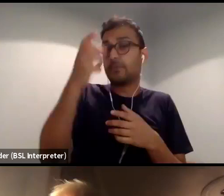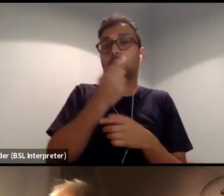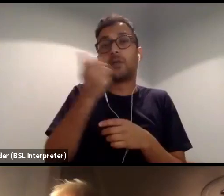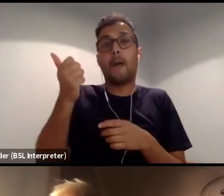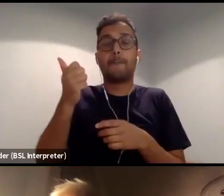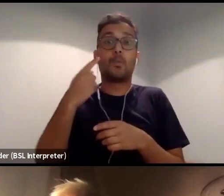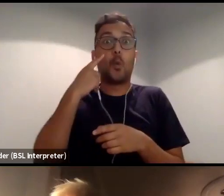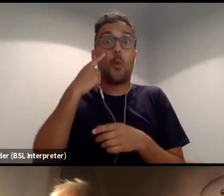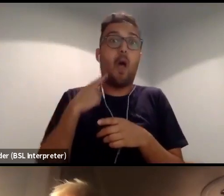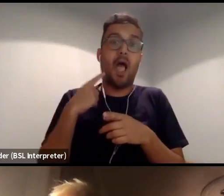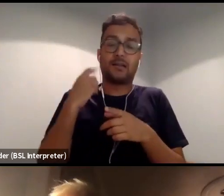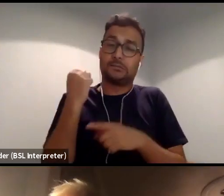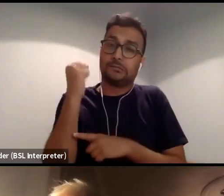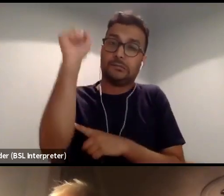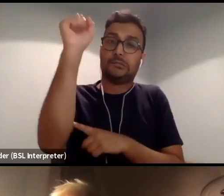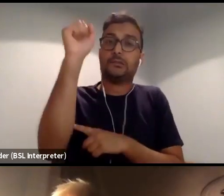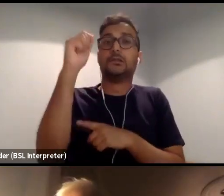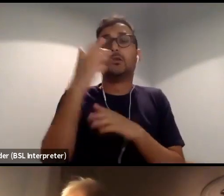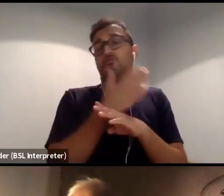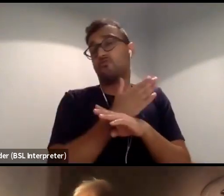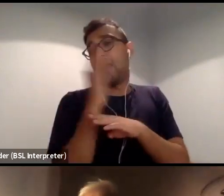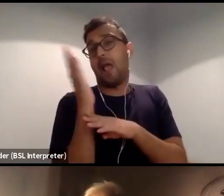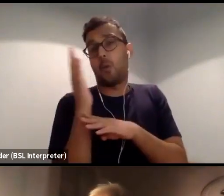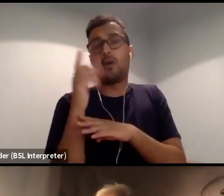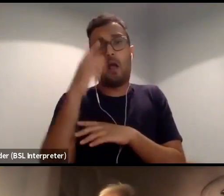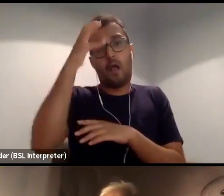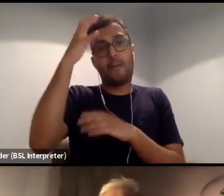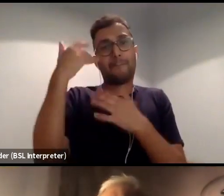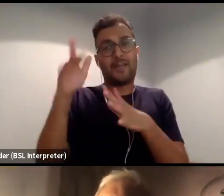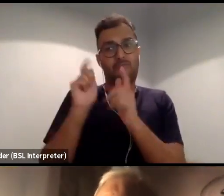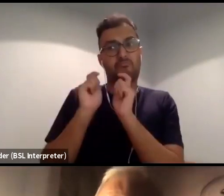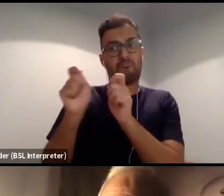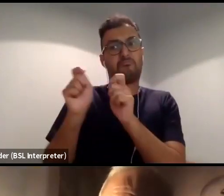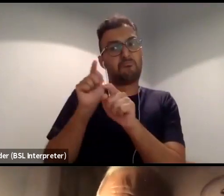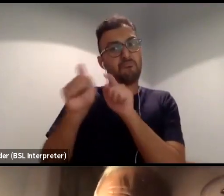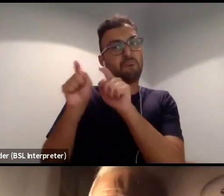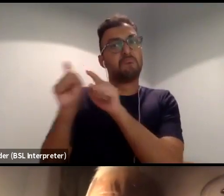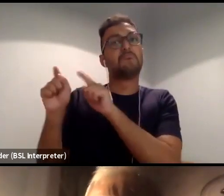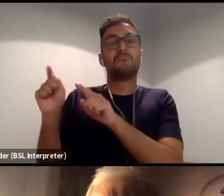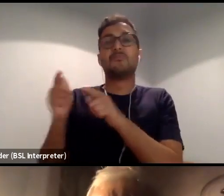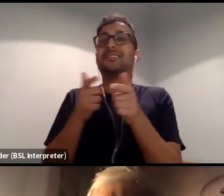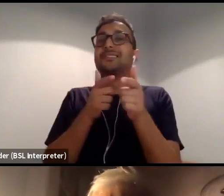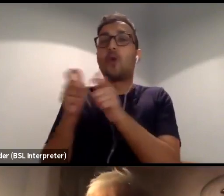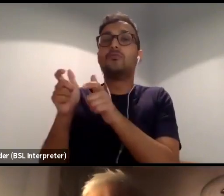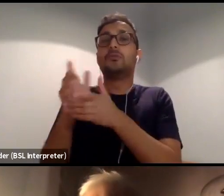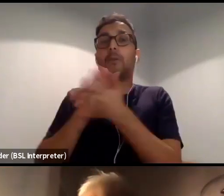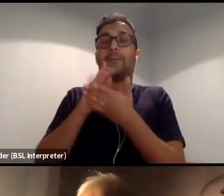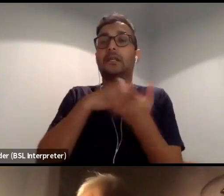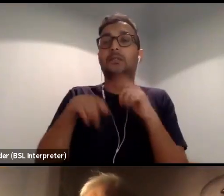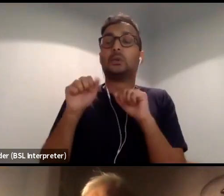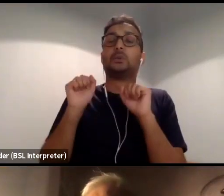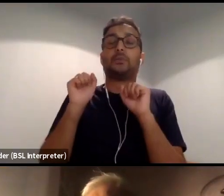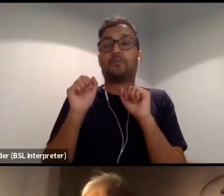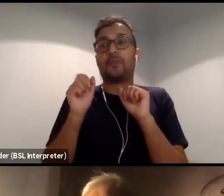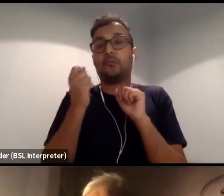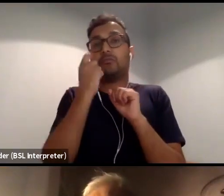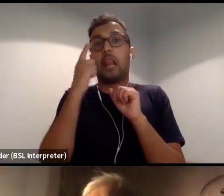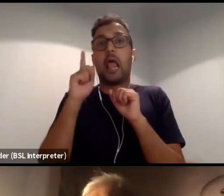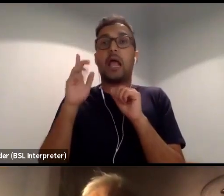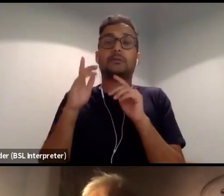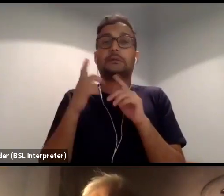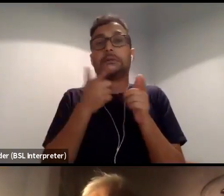organizations. So yeah, the conversation has changed, the narrative has changed as well.